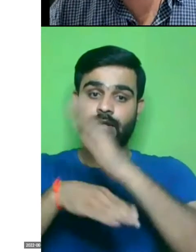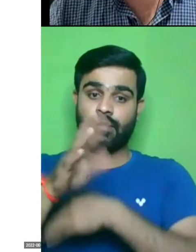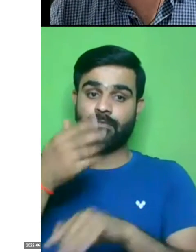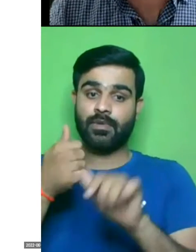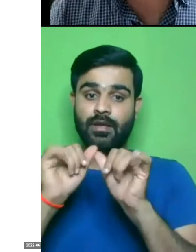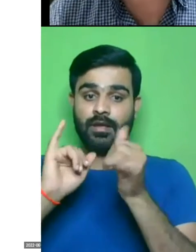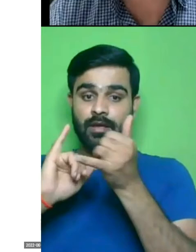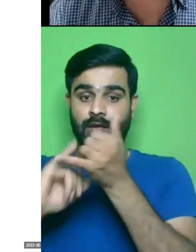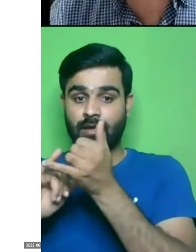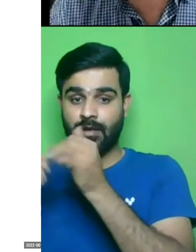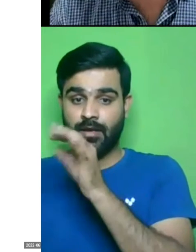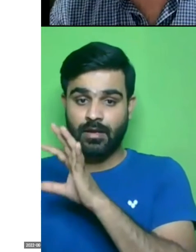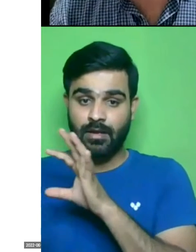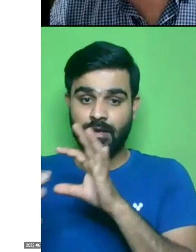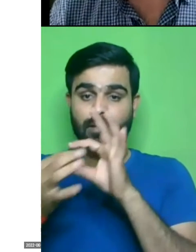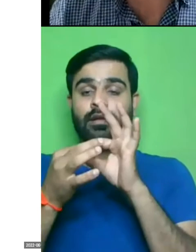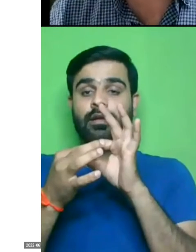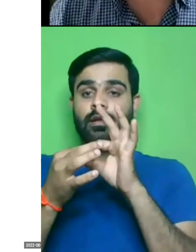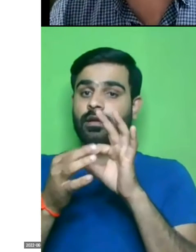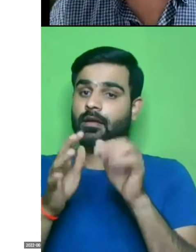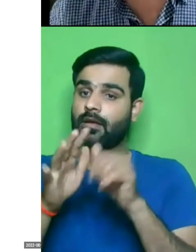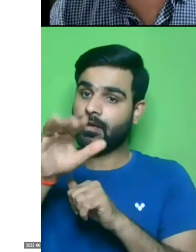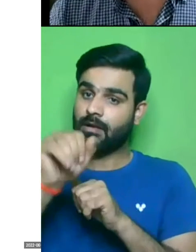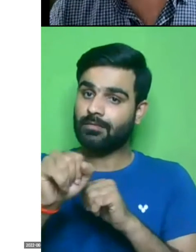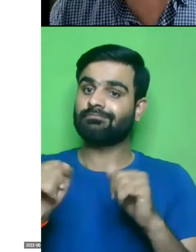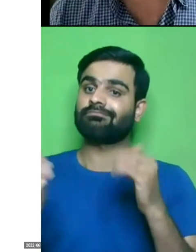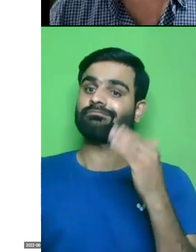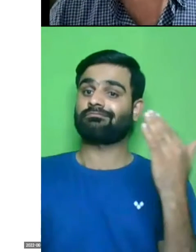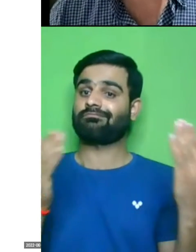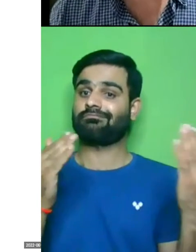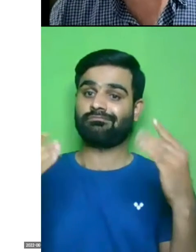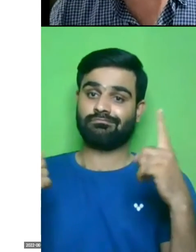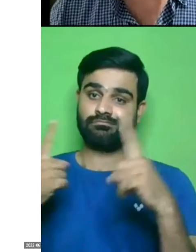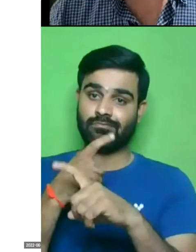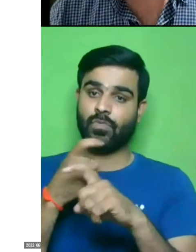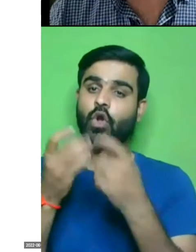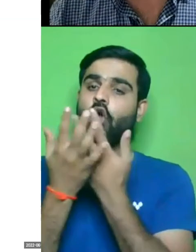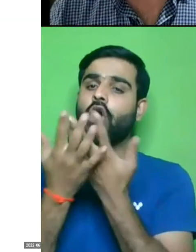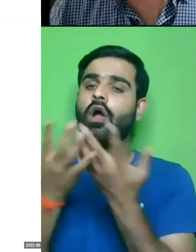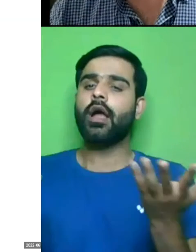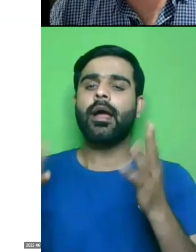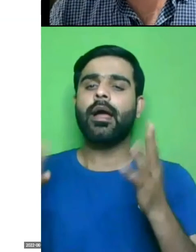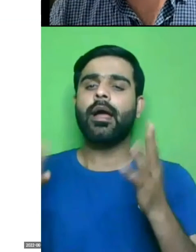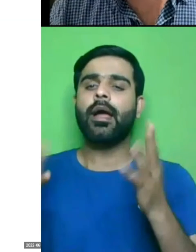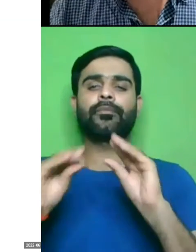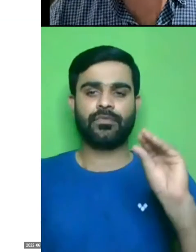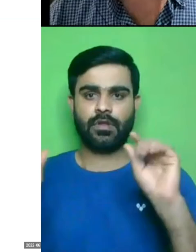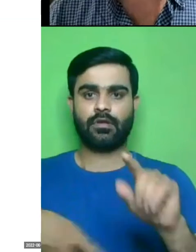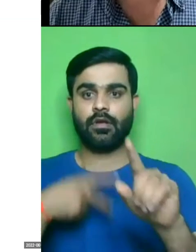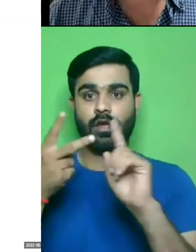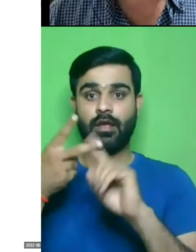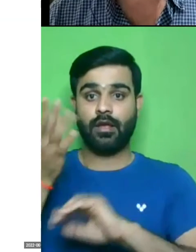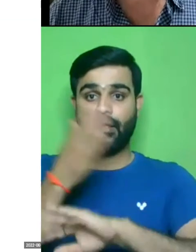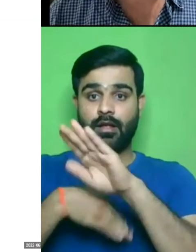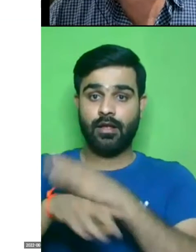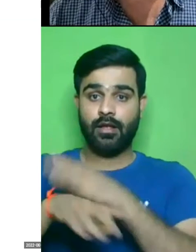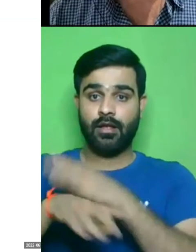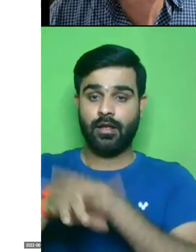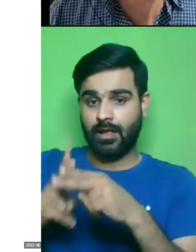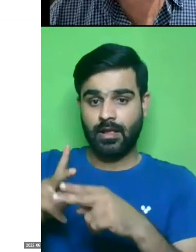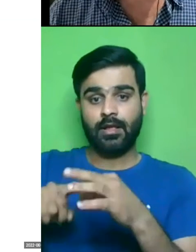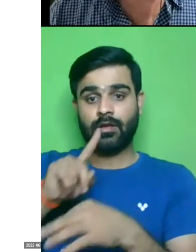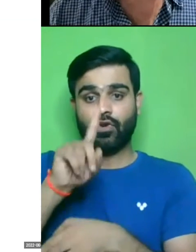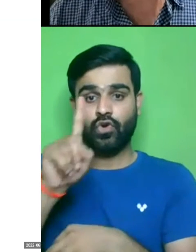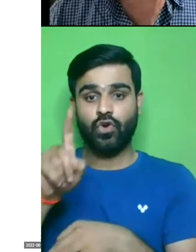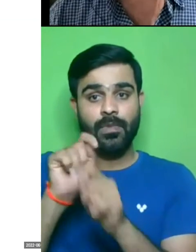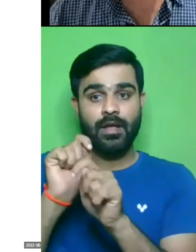assessments must be accessible, comprehensive, and reliable. disability should not be equated with the ability